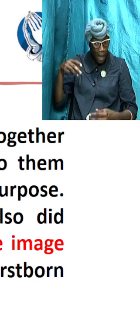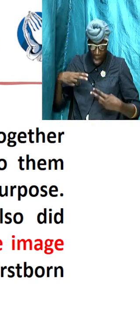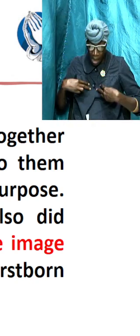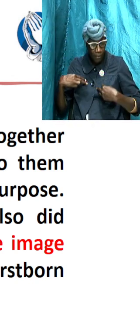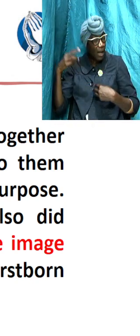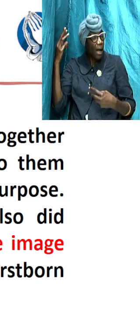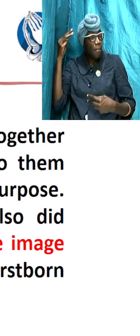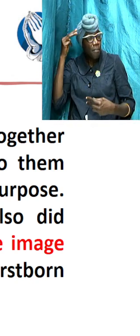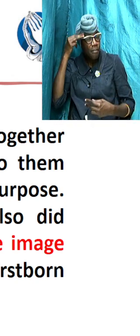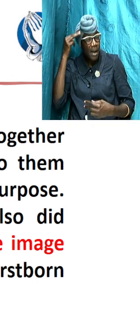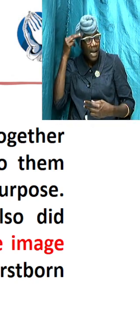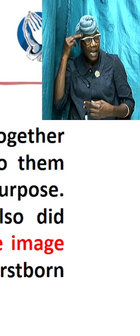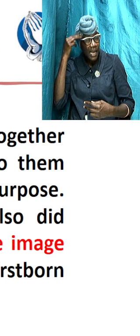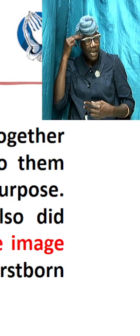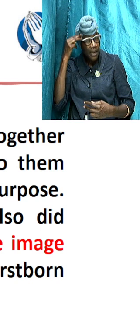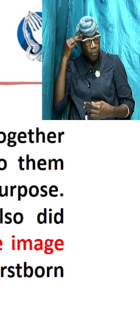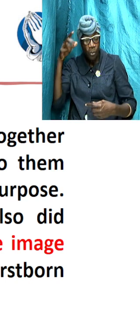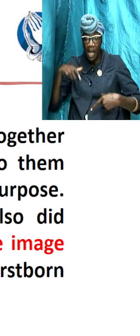Christ Jesus. We're going to have his mind.